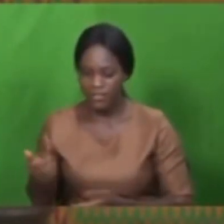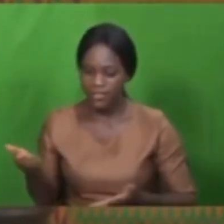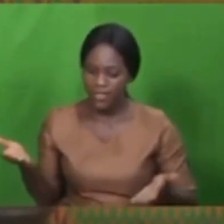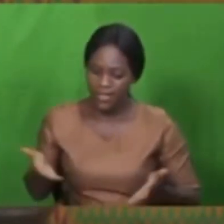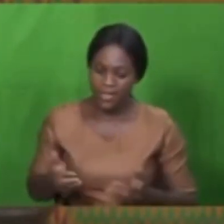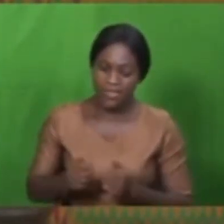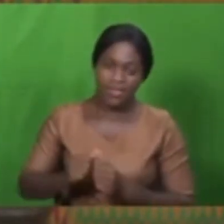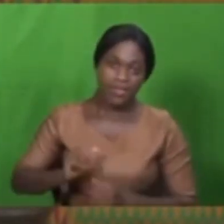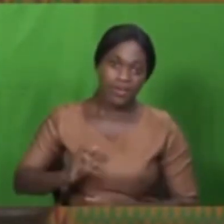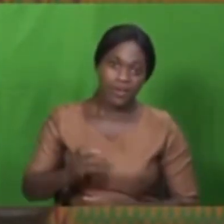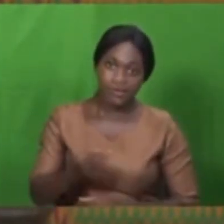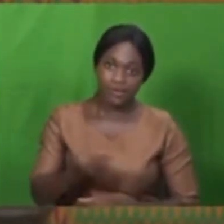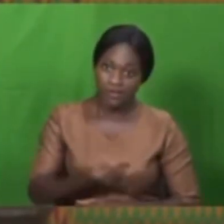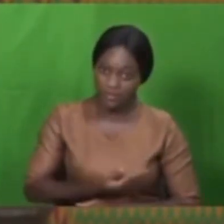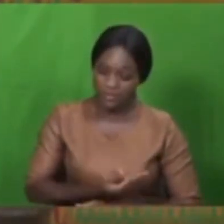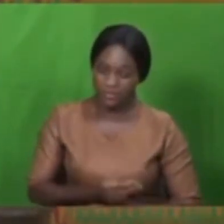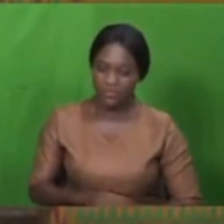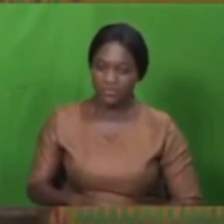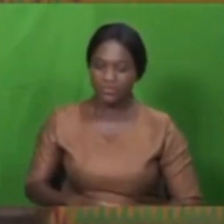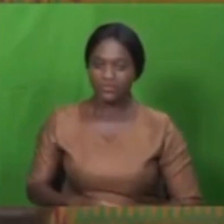us.